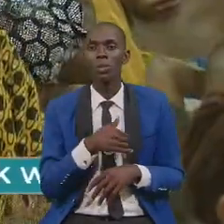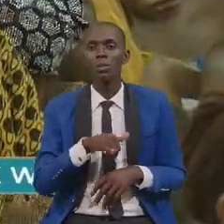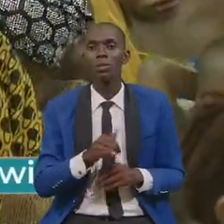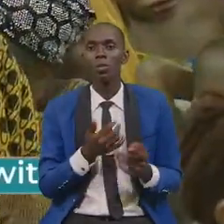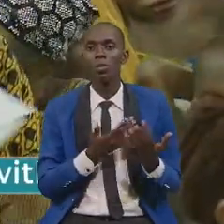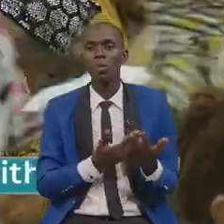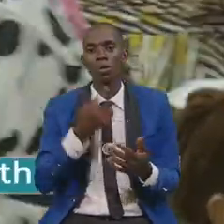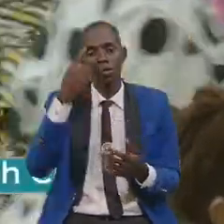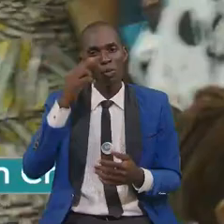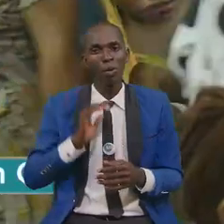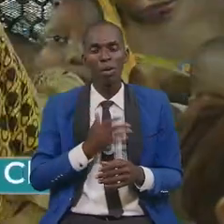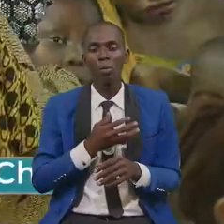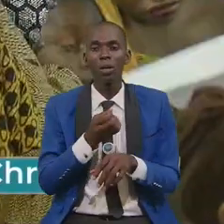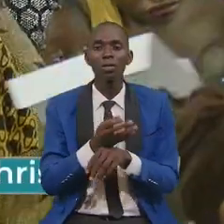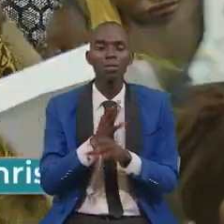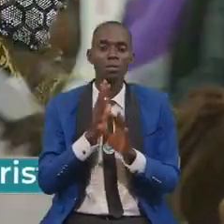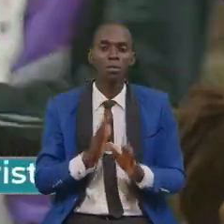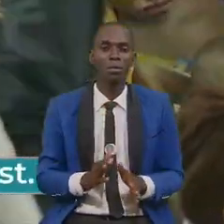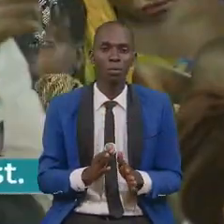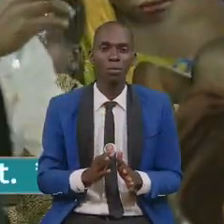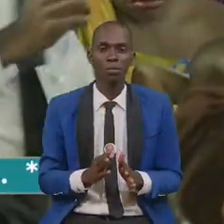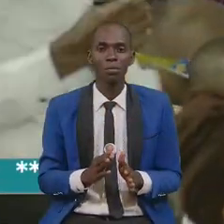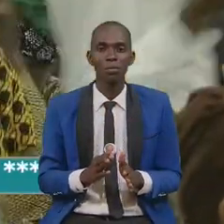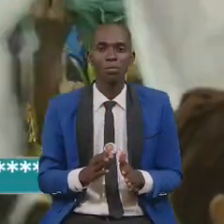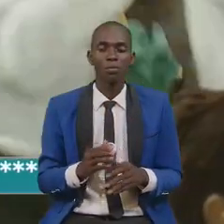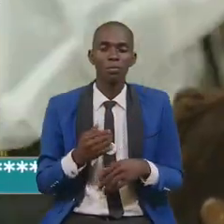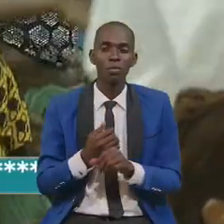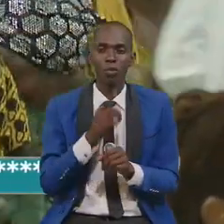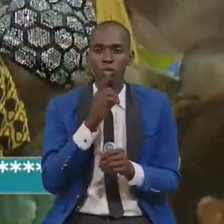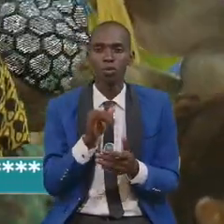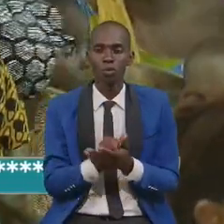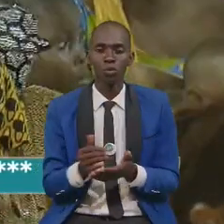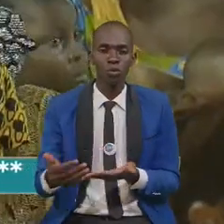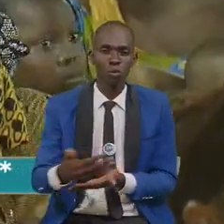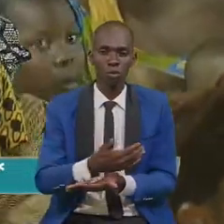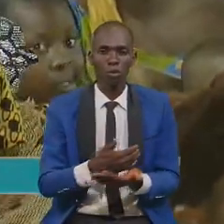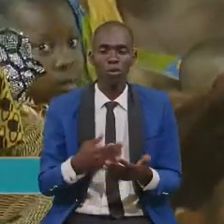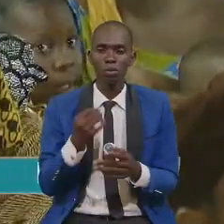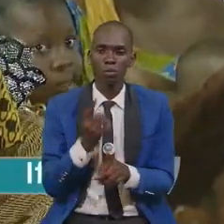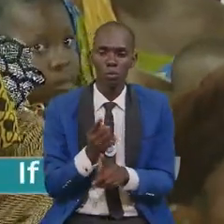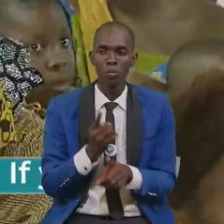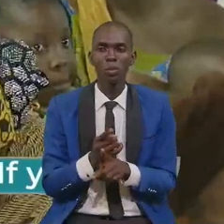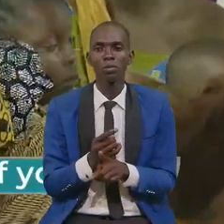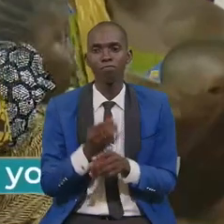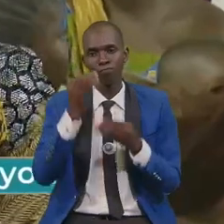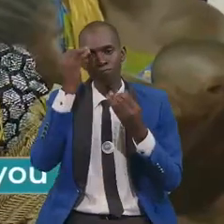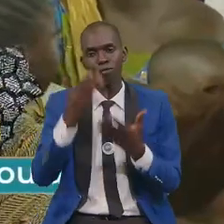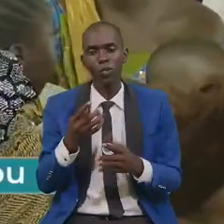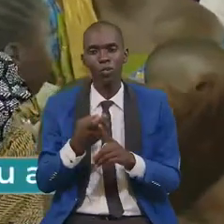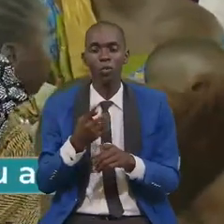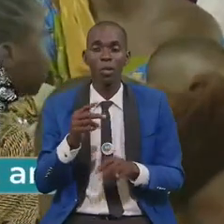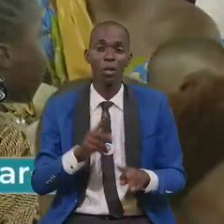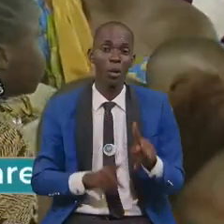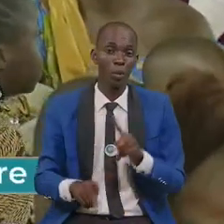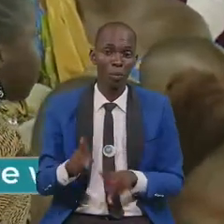Let's make sure that we collect the appropriate information from the people. And if you